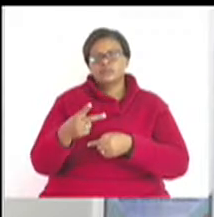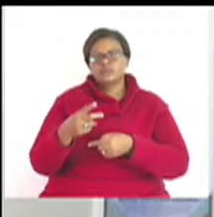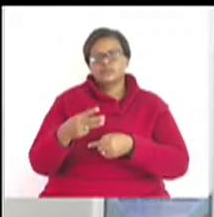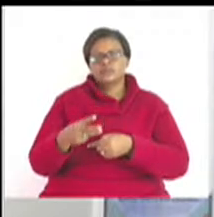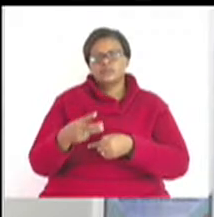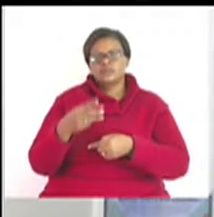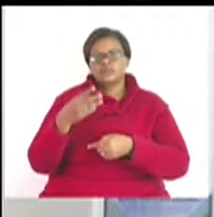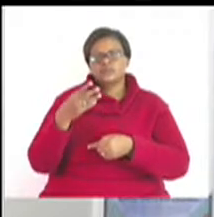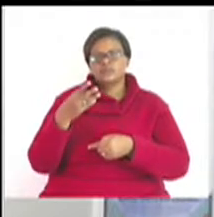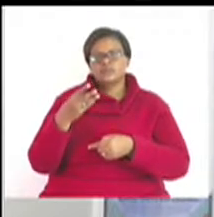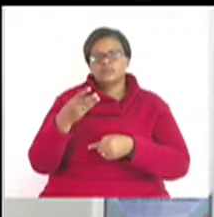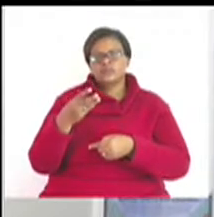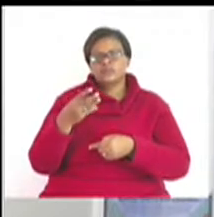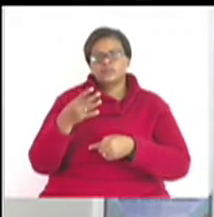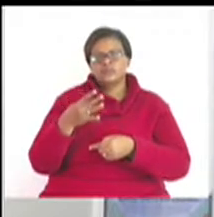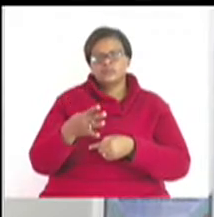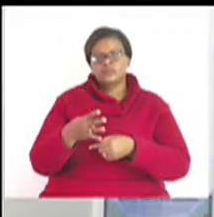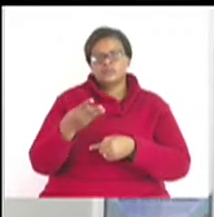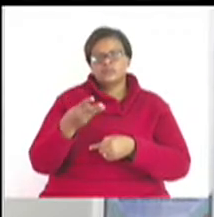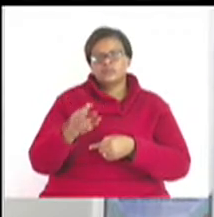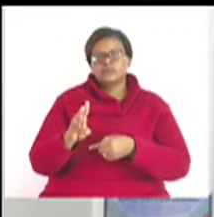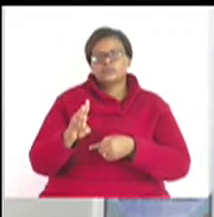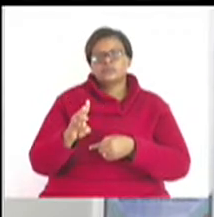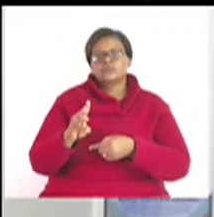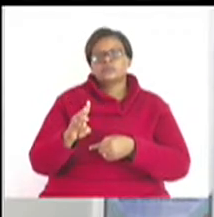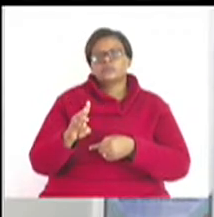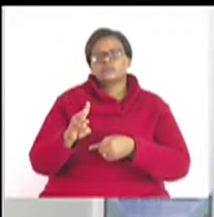3, 4, 6,